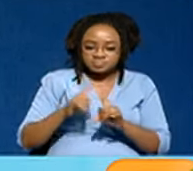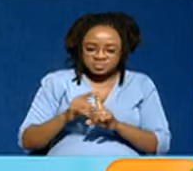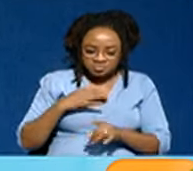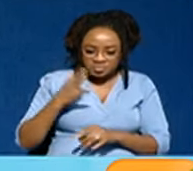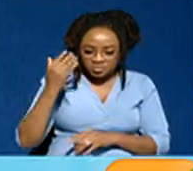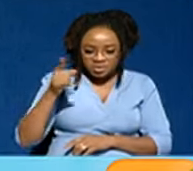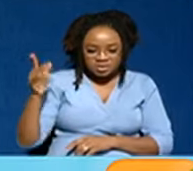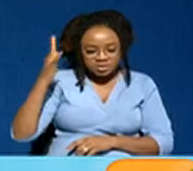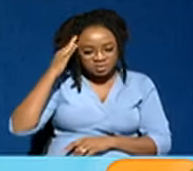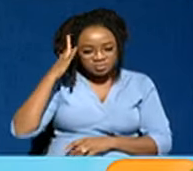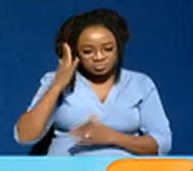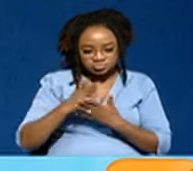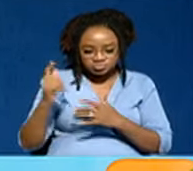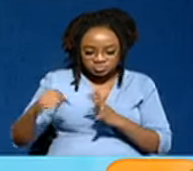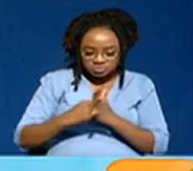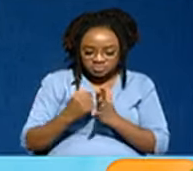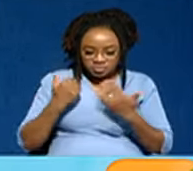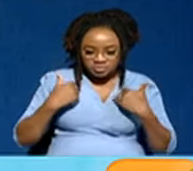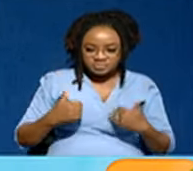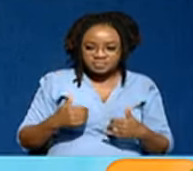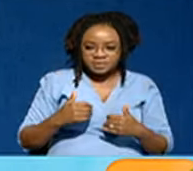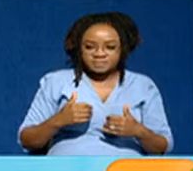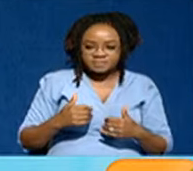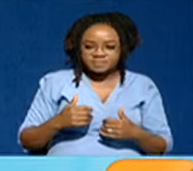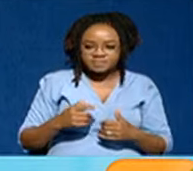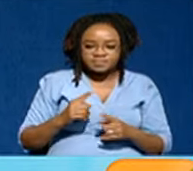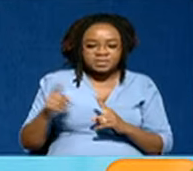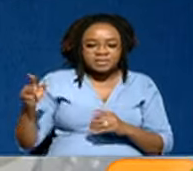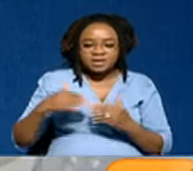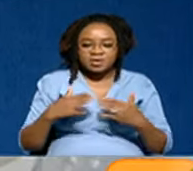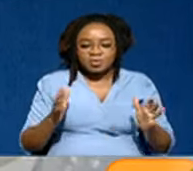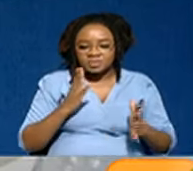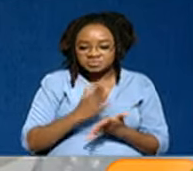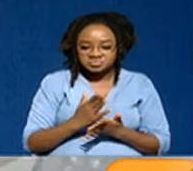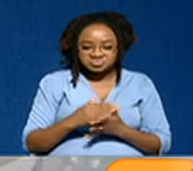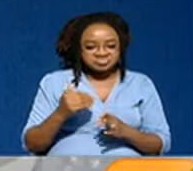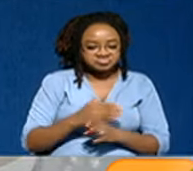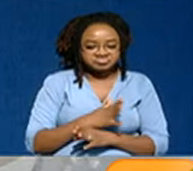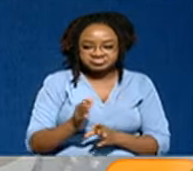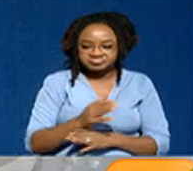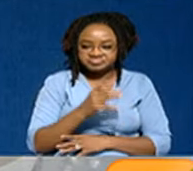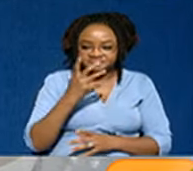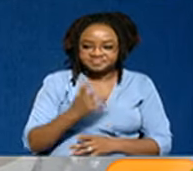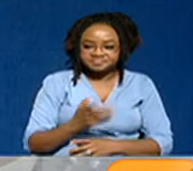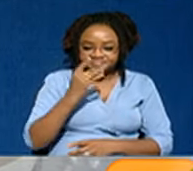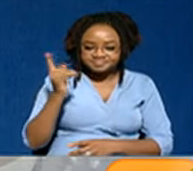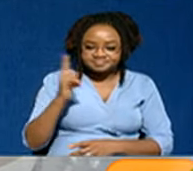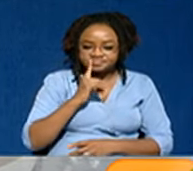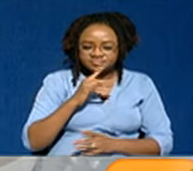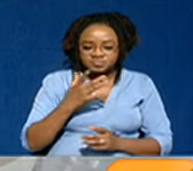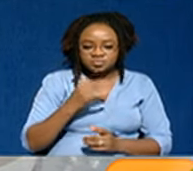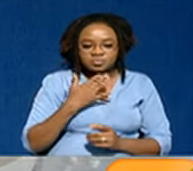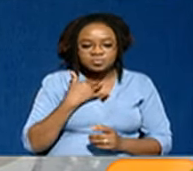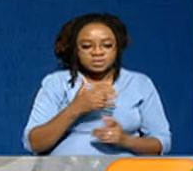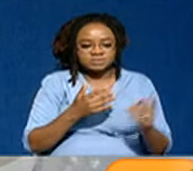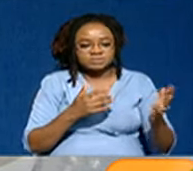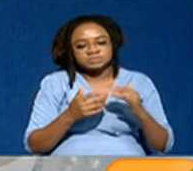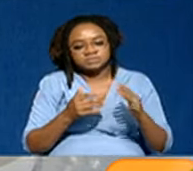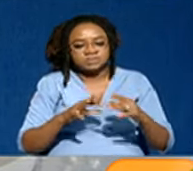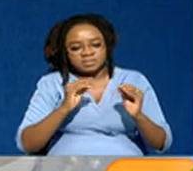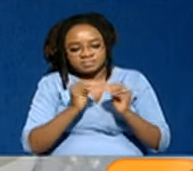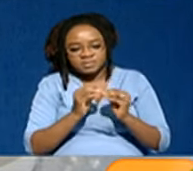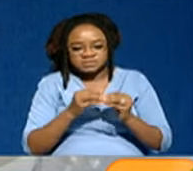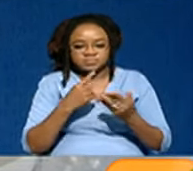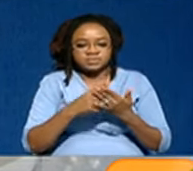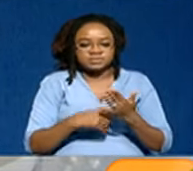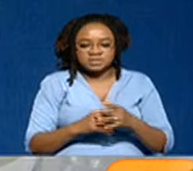true, he actually held my hand. He's not being sincere by saying that he's now trying to get us into some sort of goodwill and